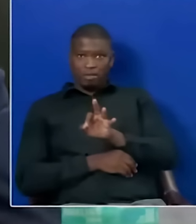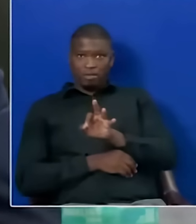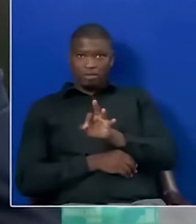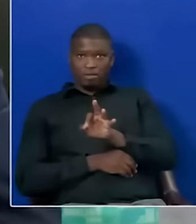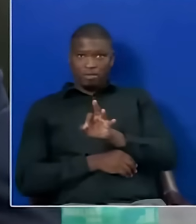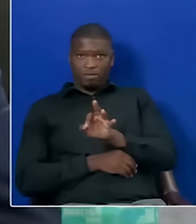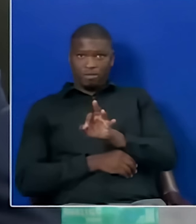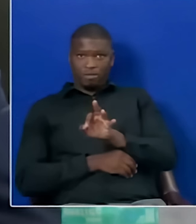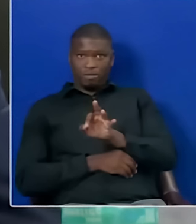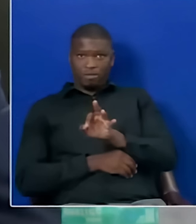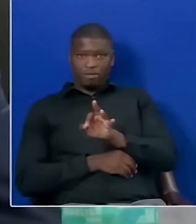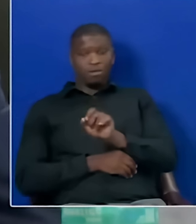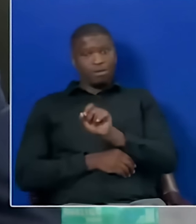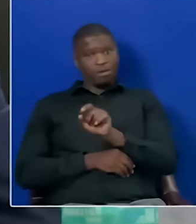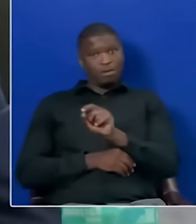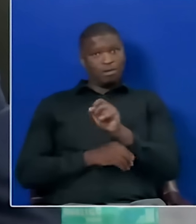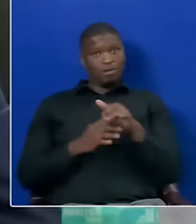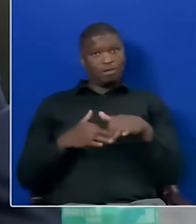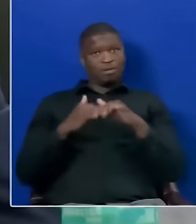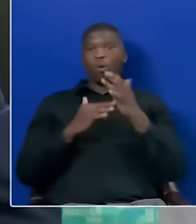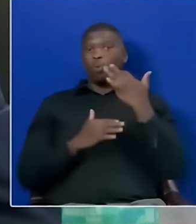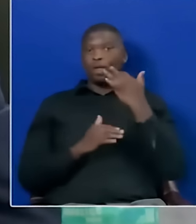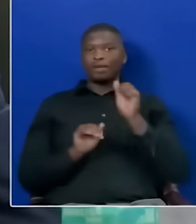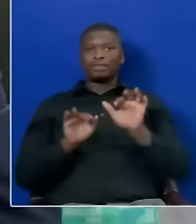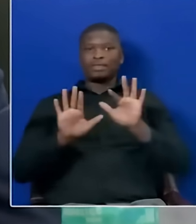which was generated on the 10th of December 2024.